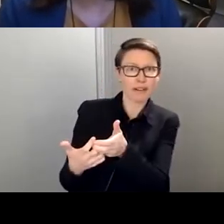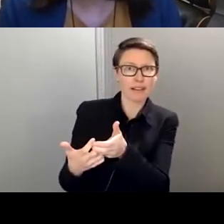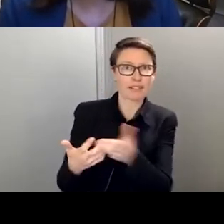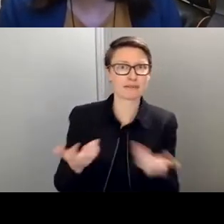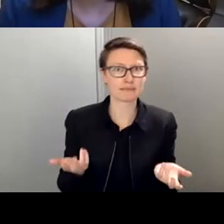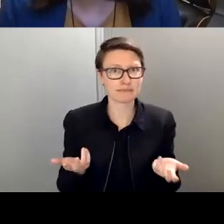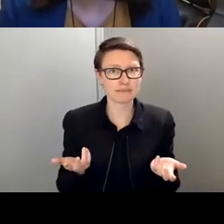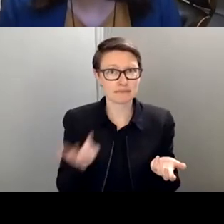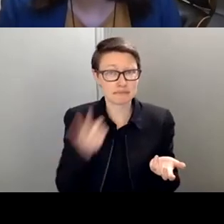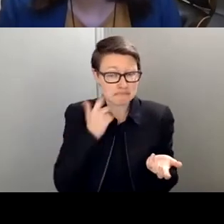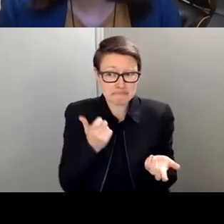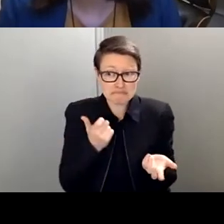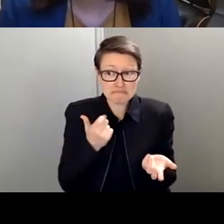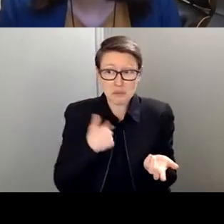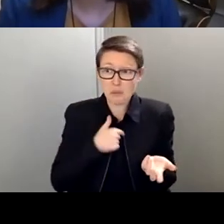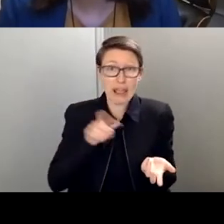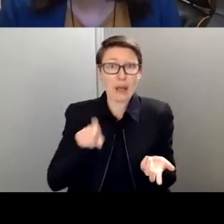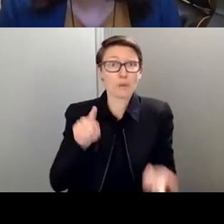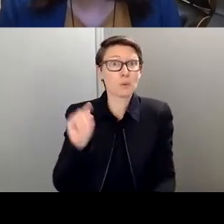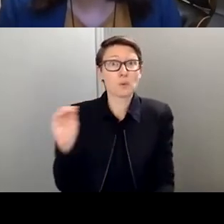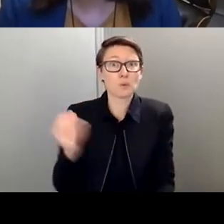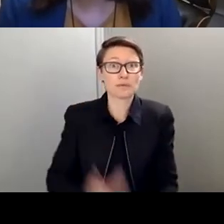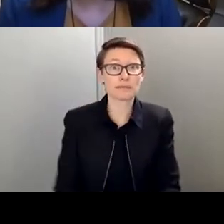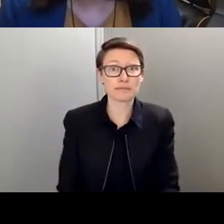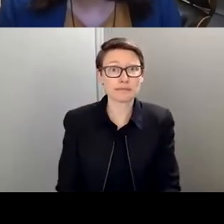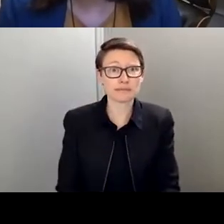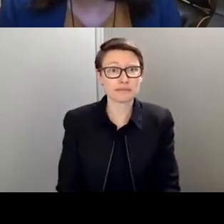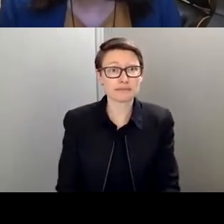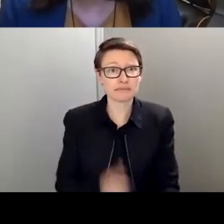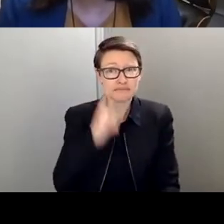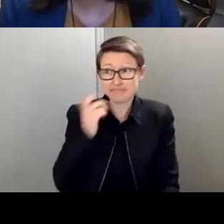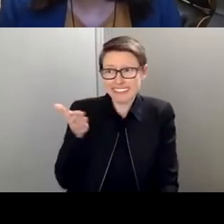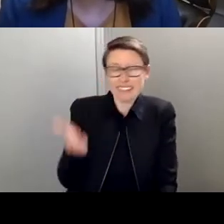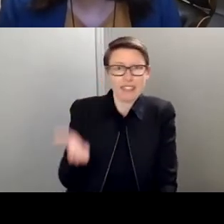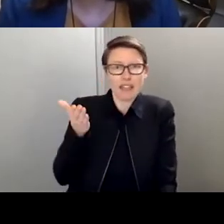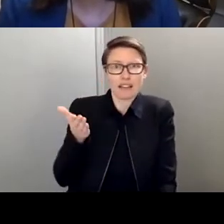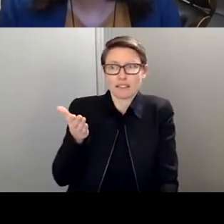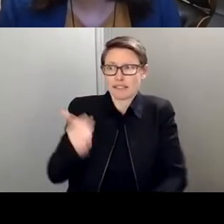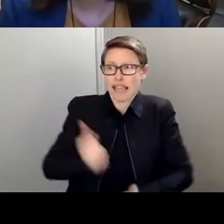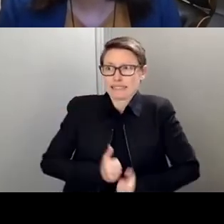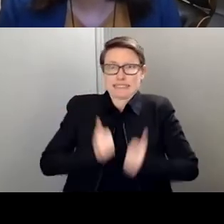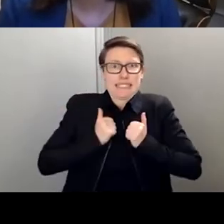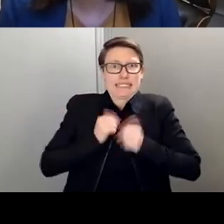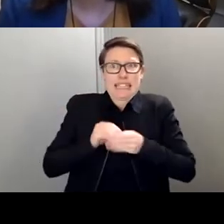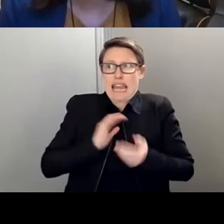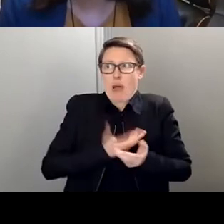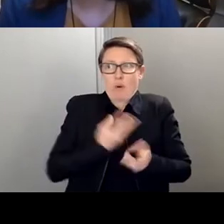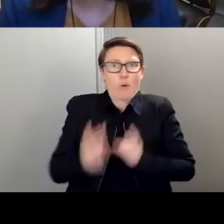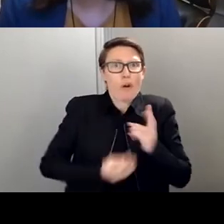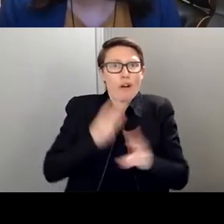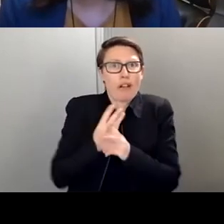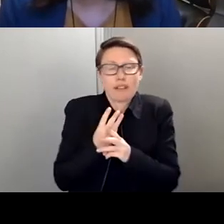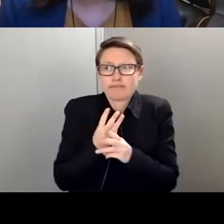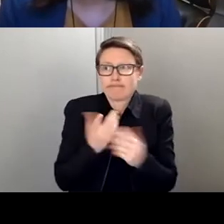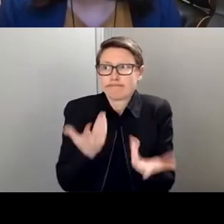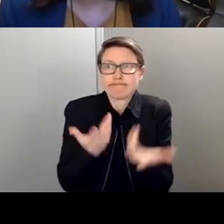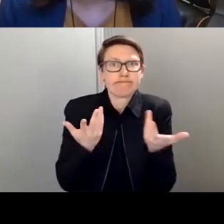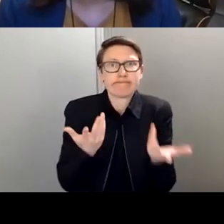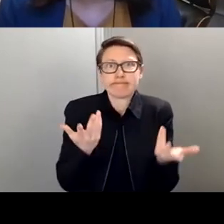'cause that's what we have to do, because they exist, you know, in the world that we live in. And so for me,